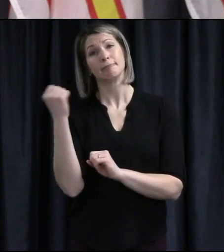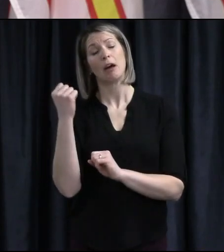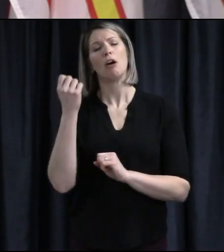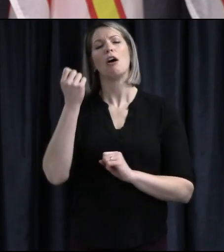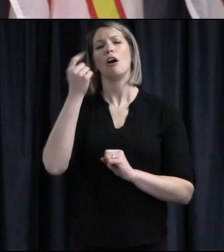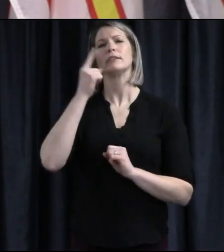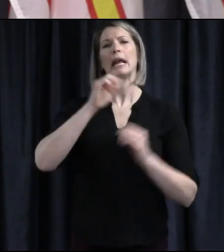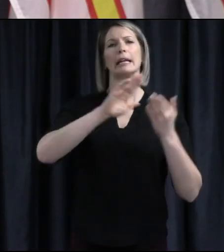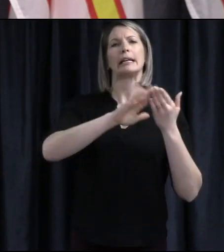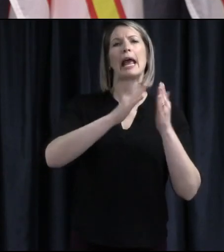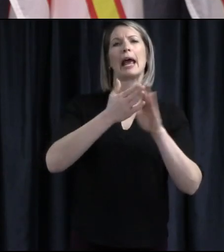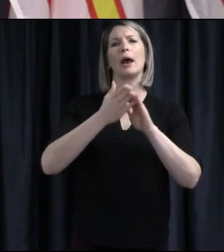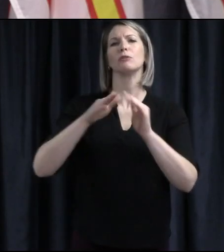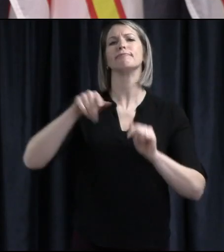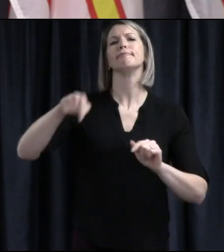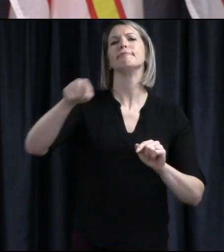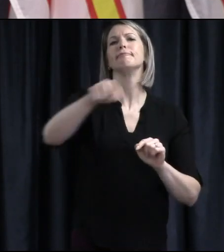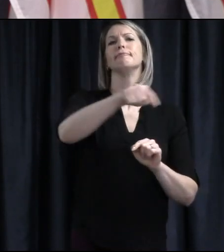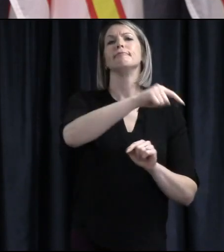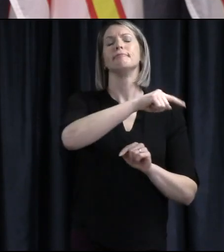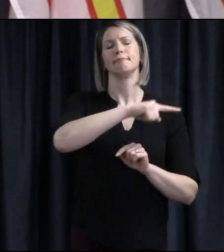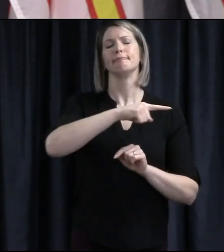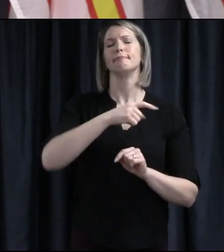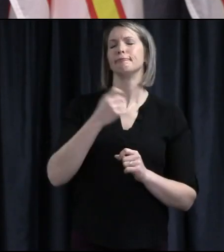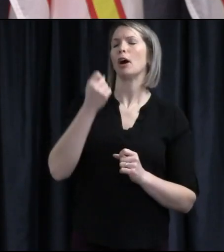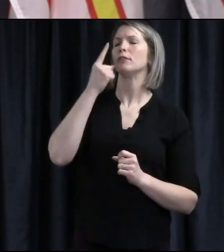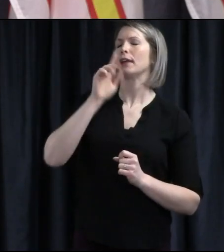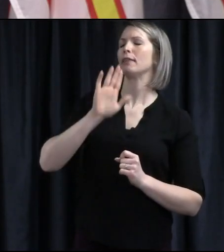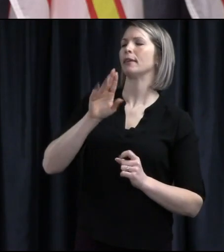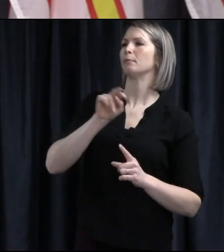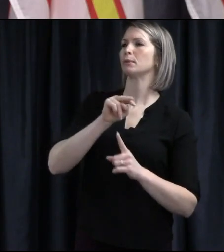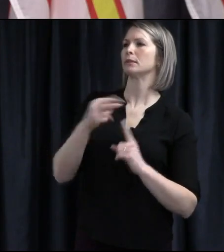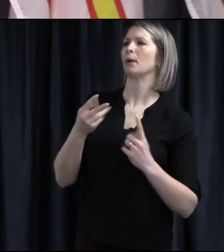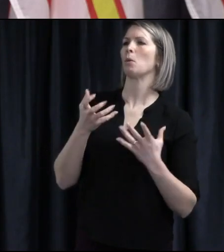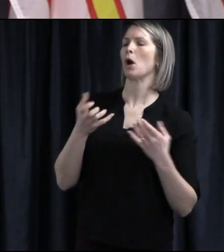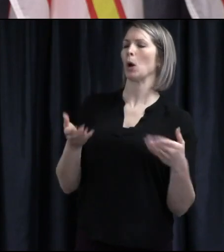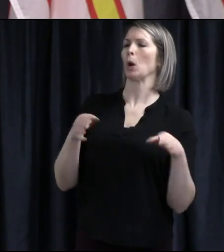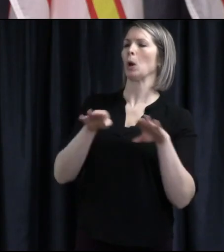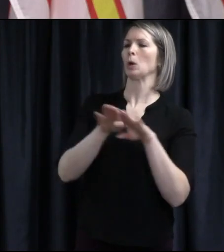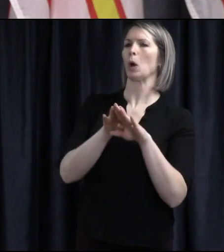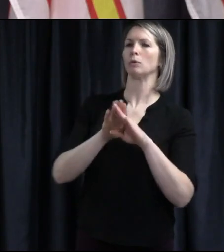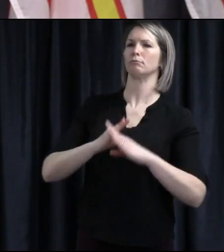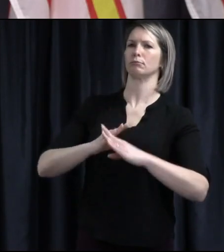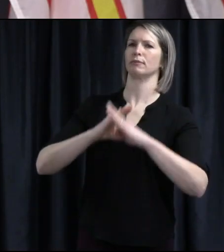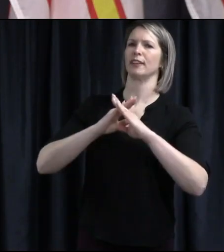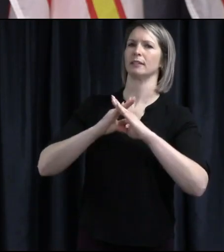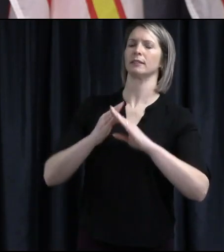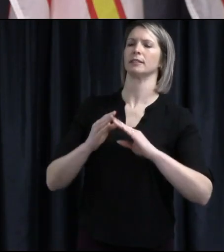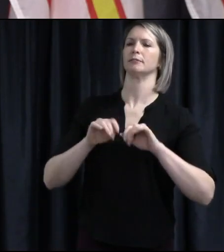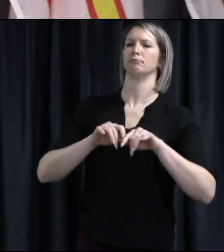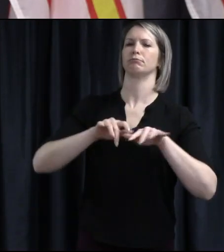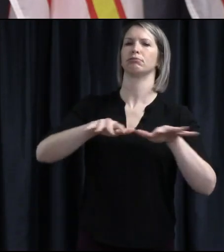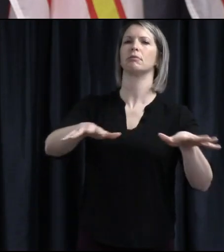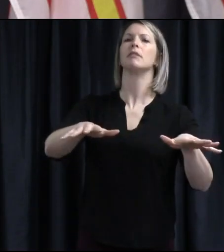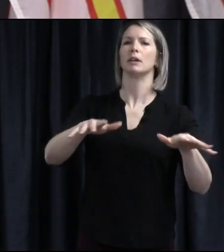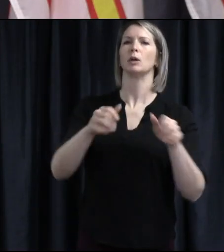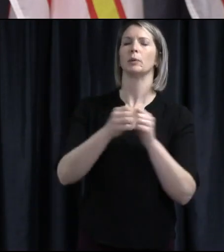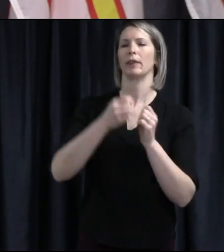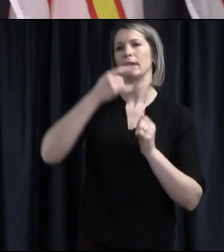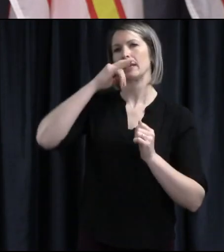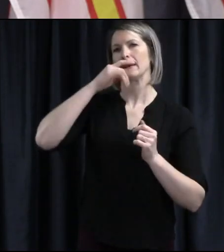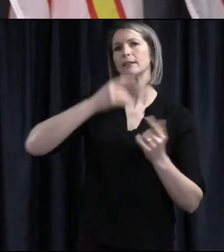precautionary approach that municipalities have taken. And because if children are playing